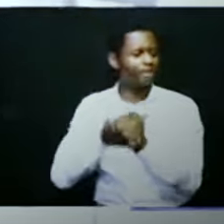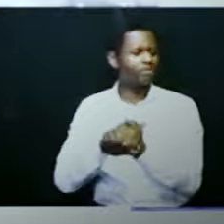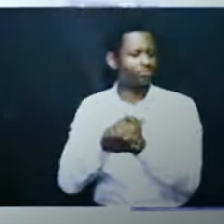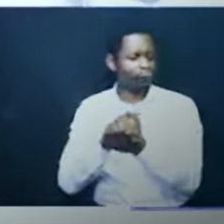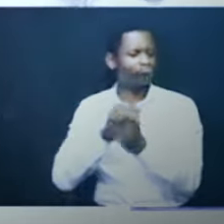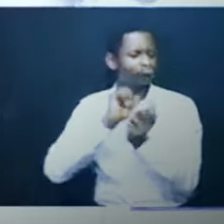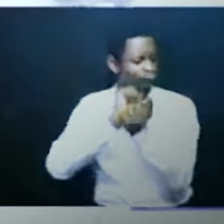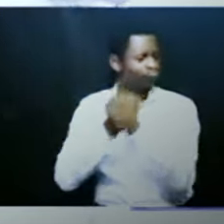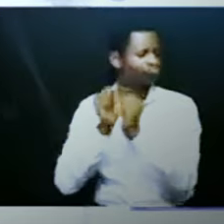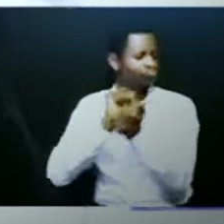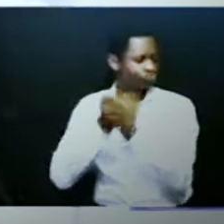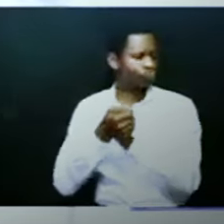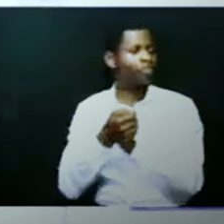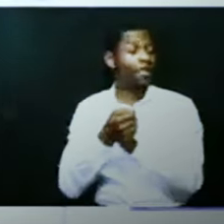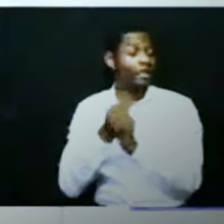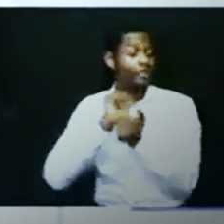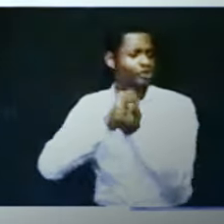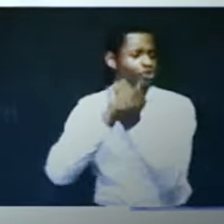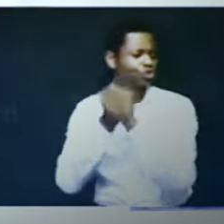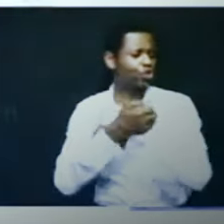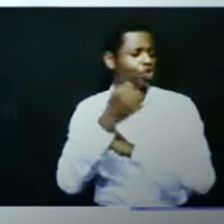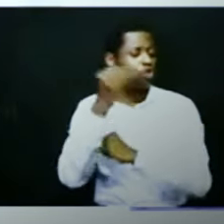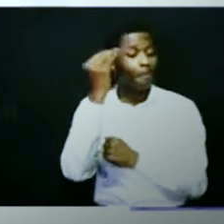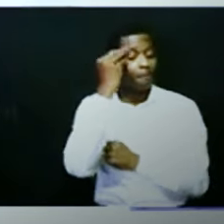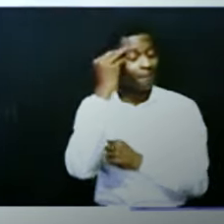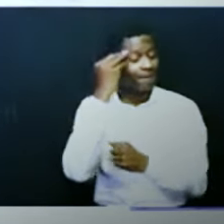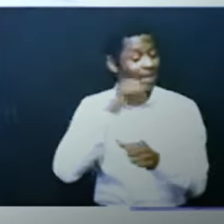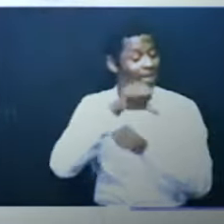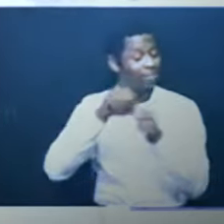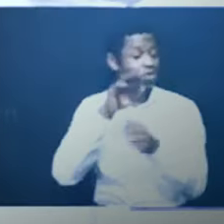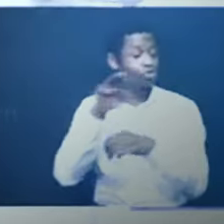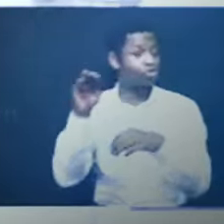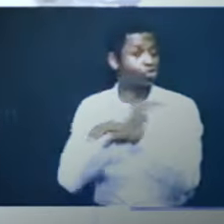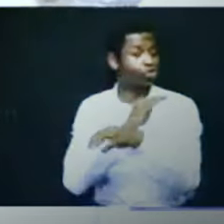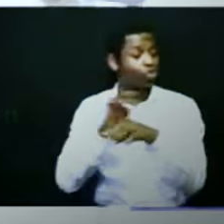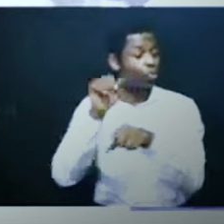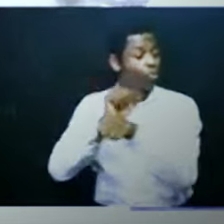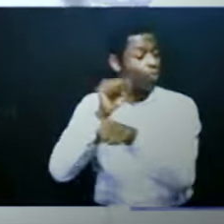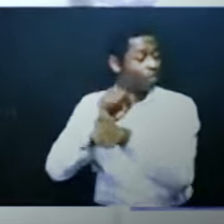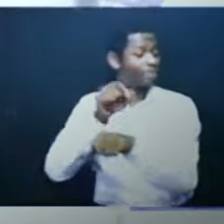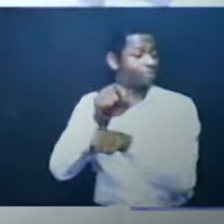marriage. Reposition your mind on your business.